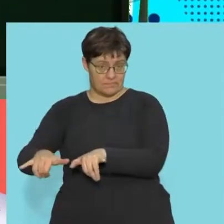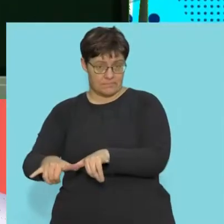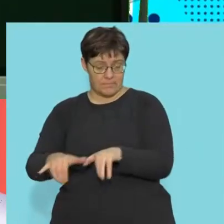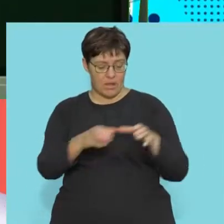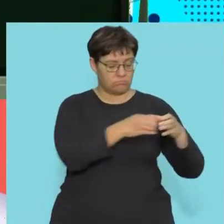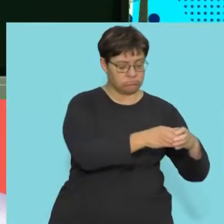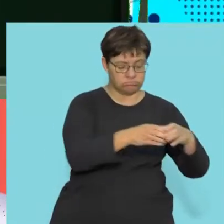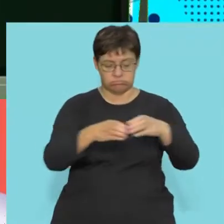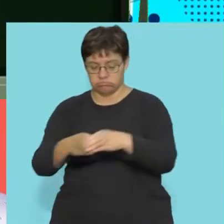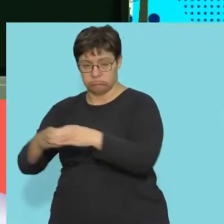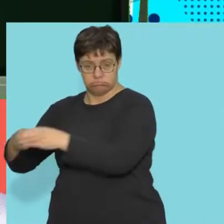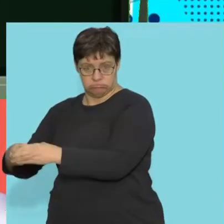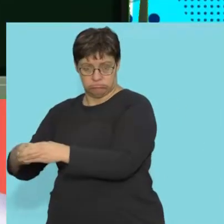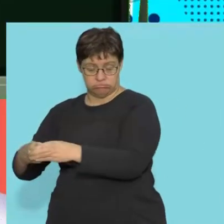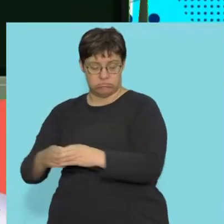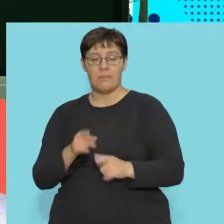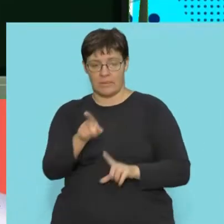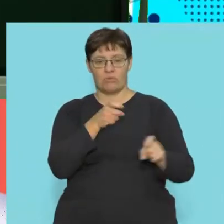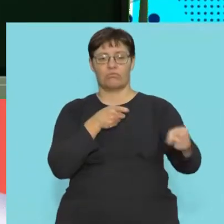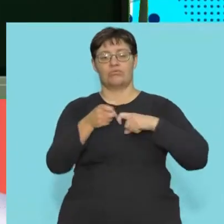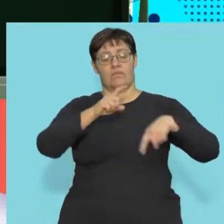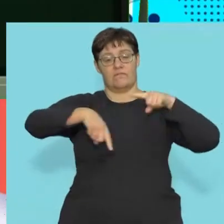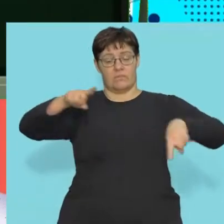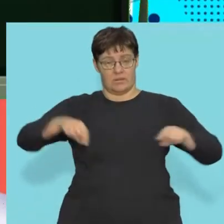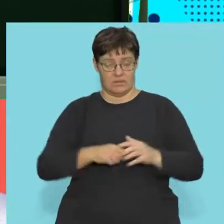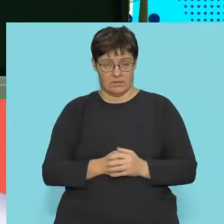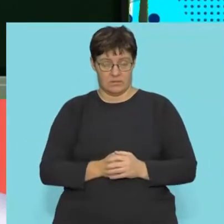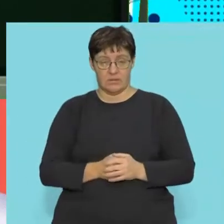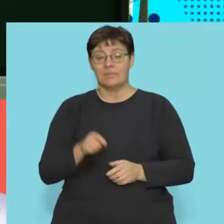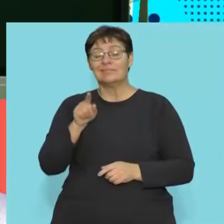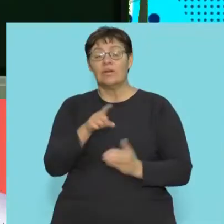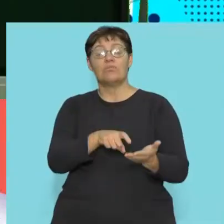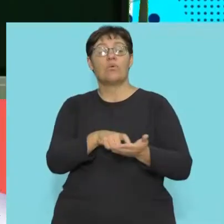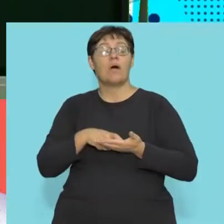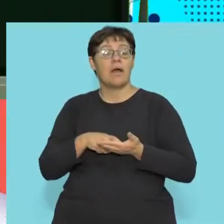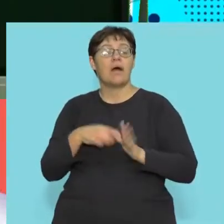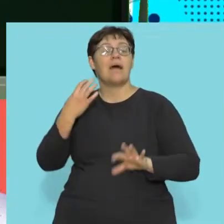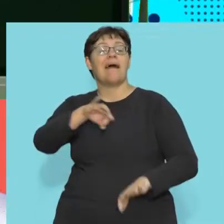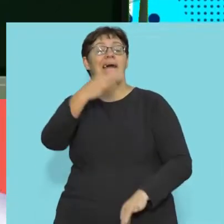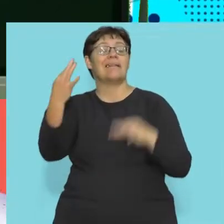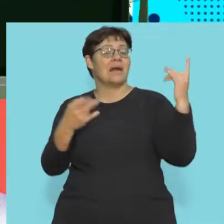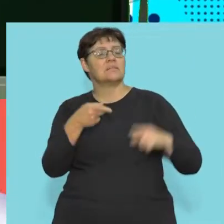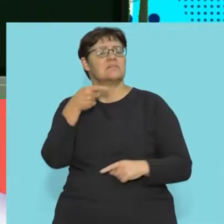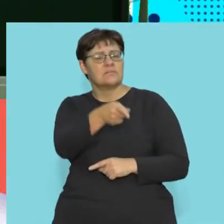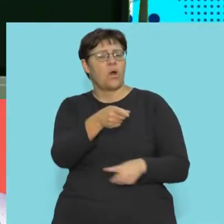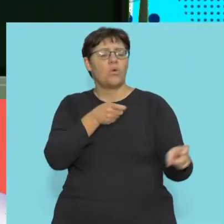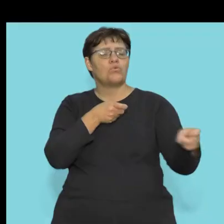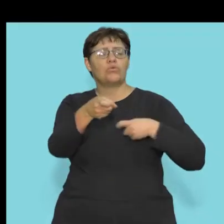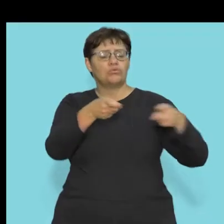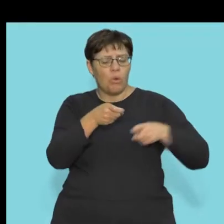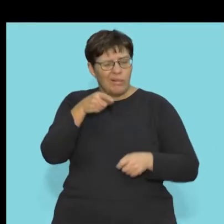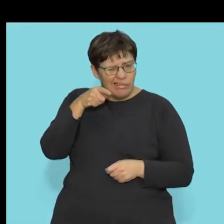divided equally, so the amount of dough was equal, and that's a control variable. However, this question requires us to